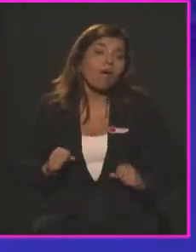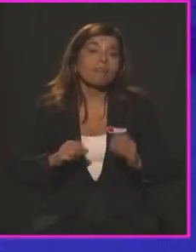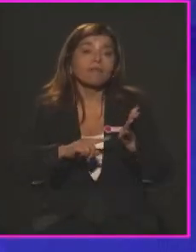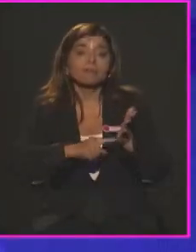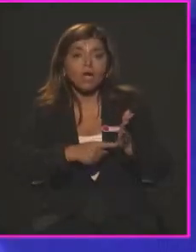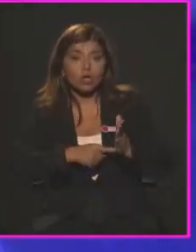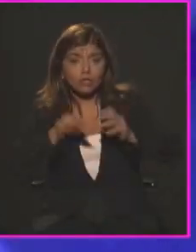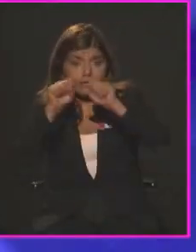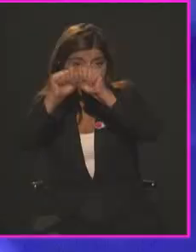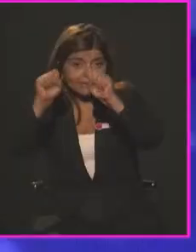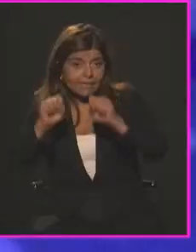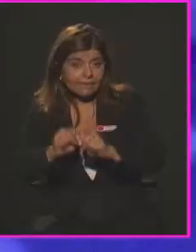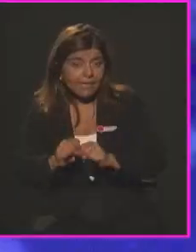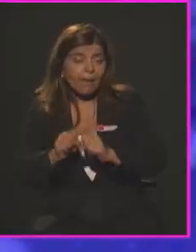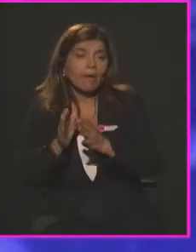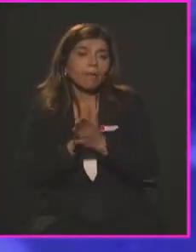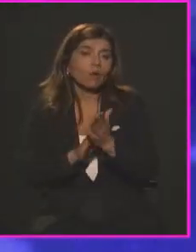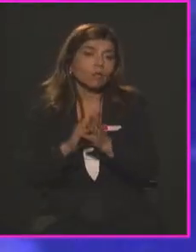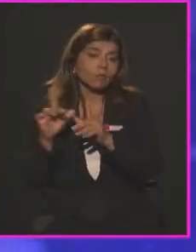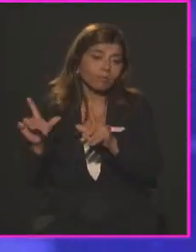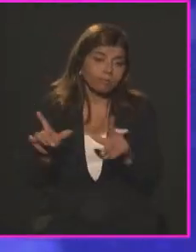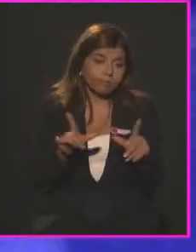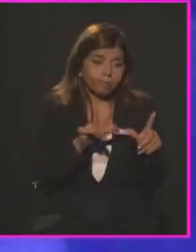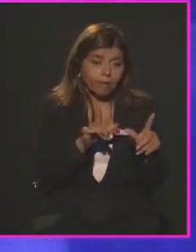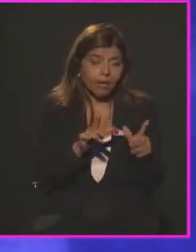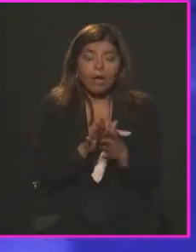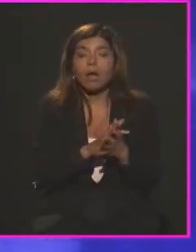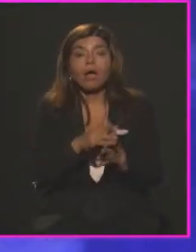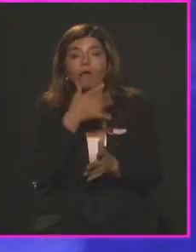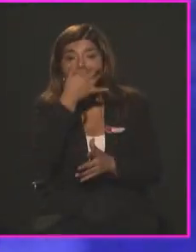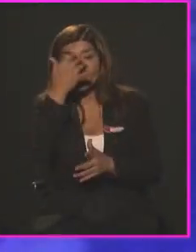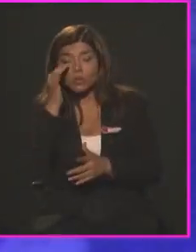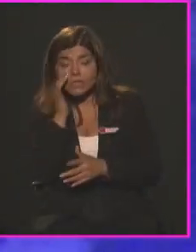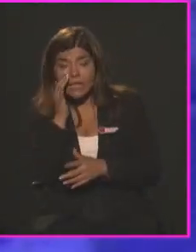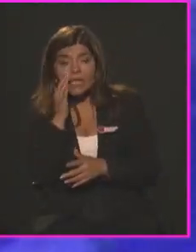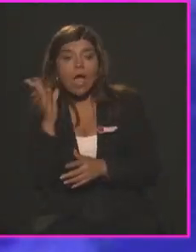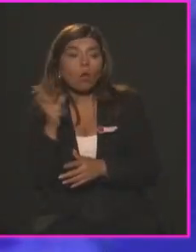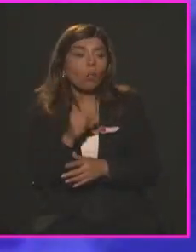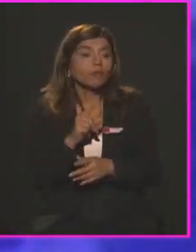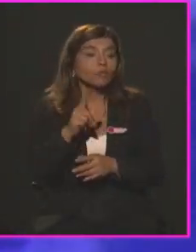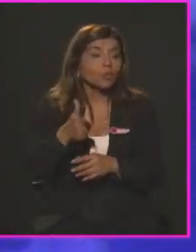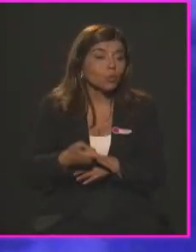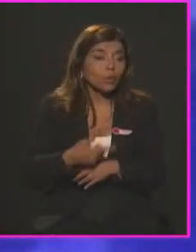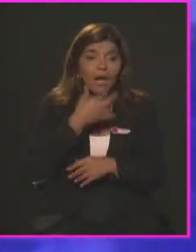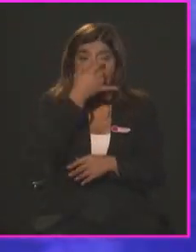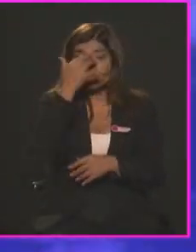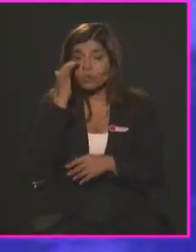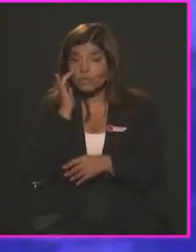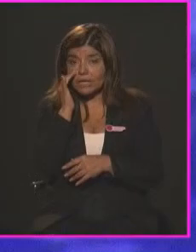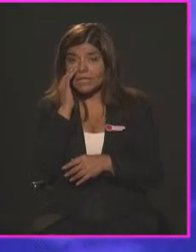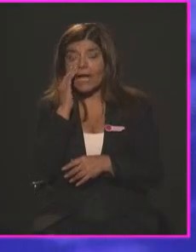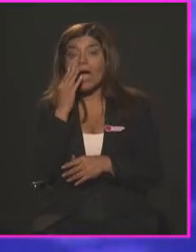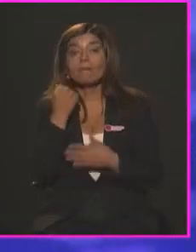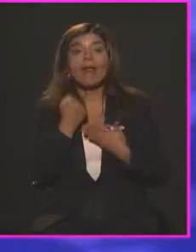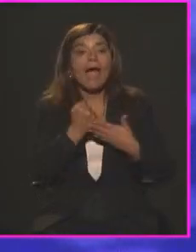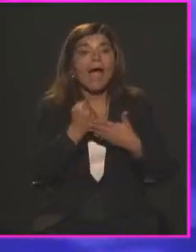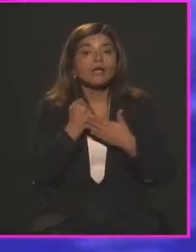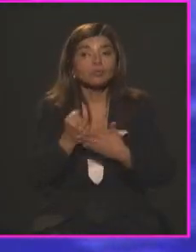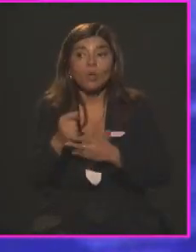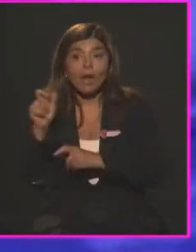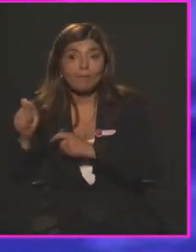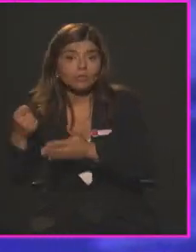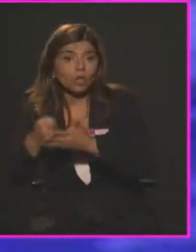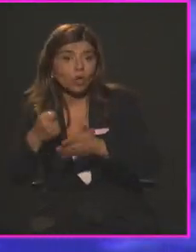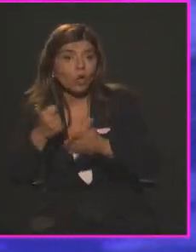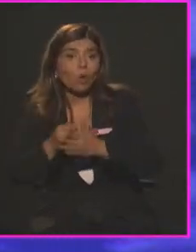into strawberries and predict how long the strawberries will last to help a distributor decide if they should ship it close or